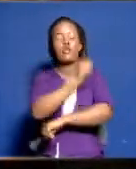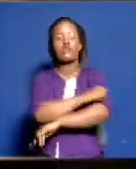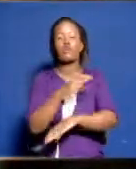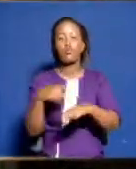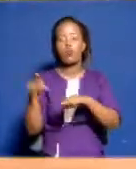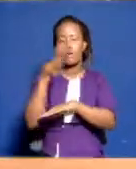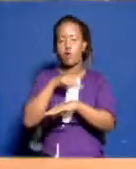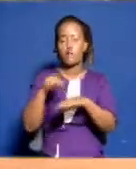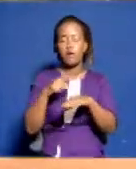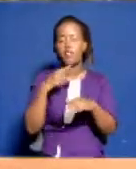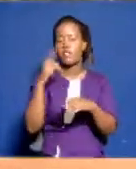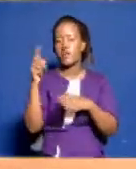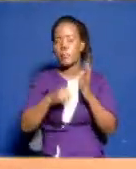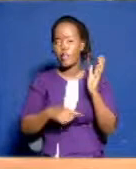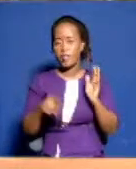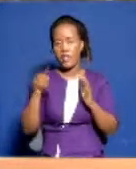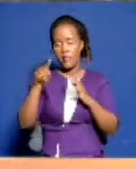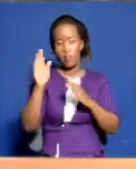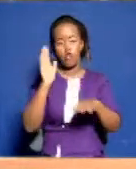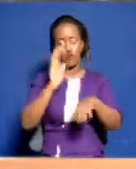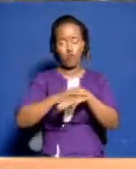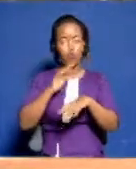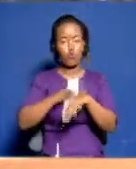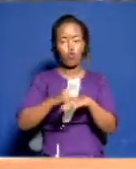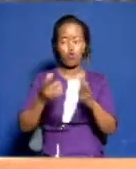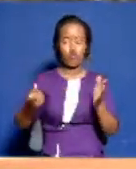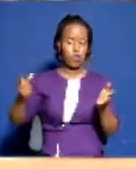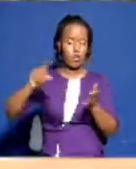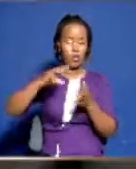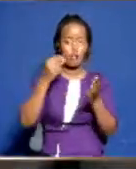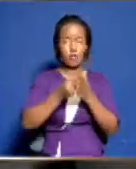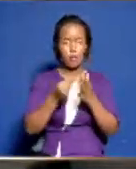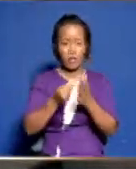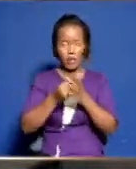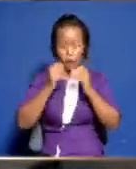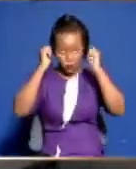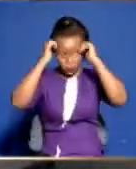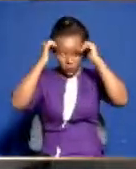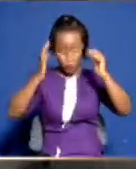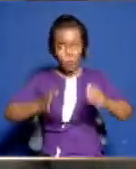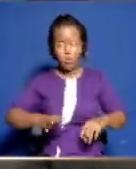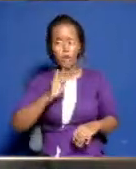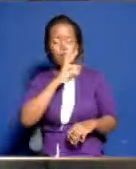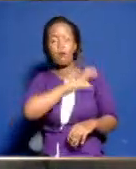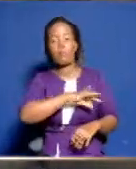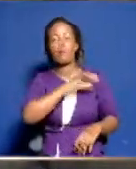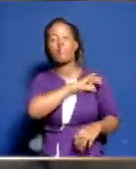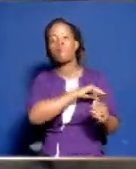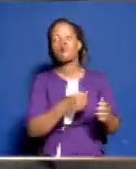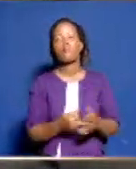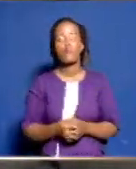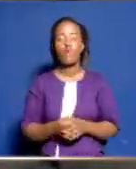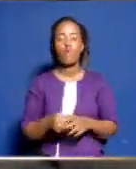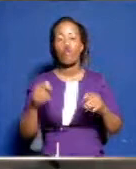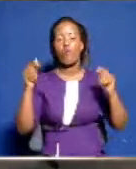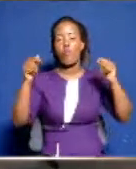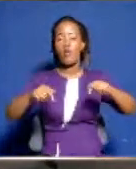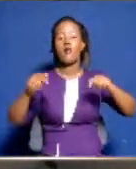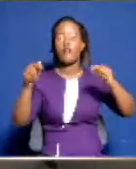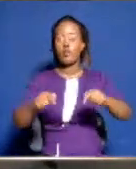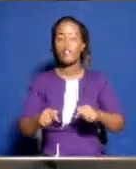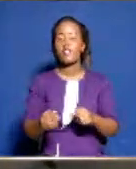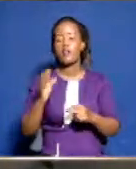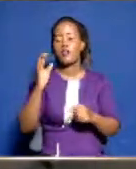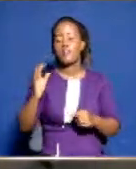lauded the move to increase allocations, saying more students will benefit. Today, with the release of the